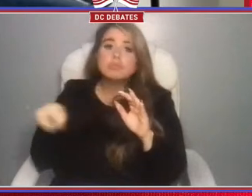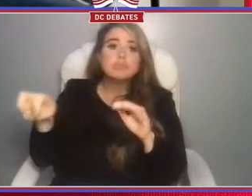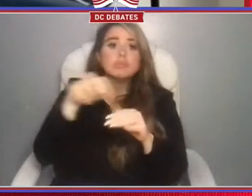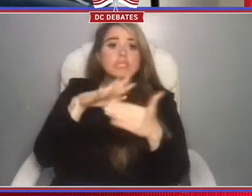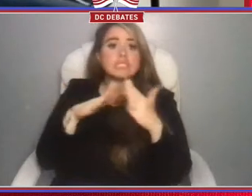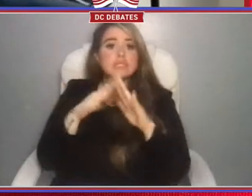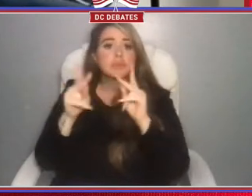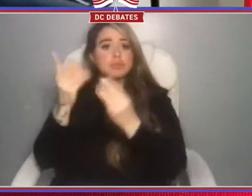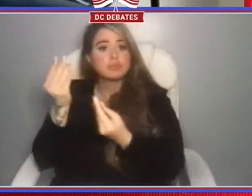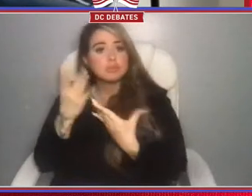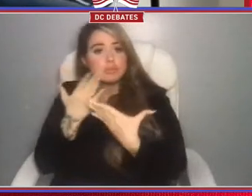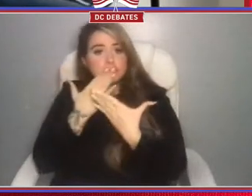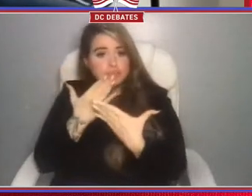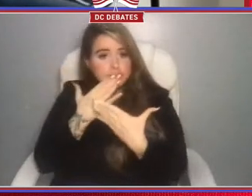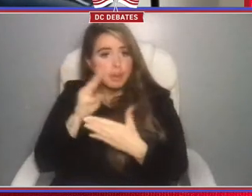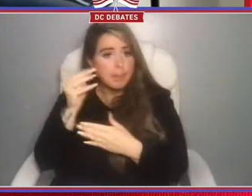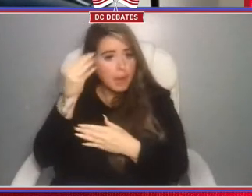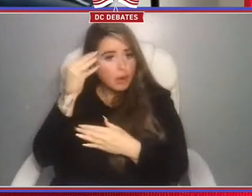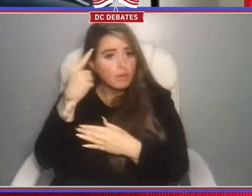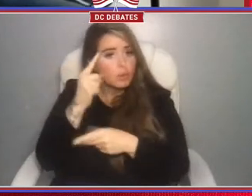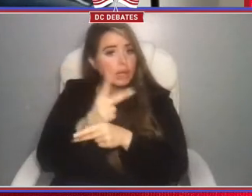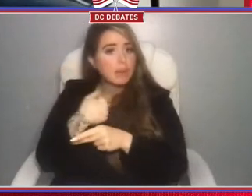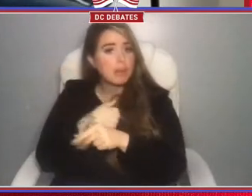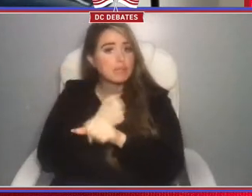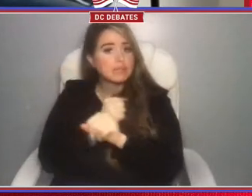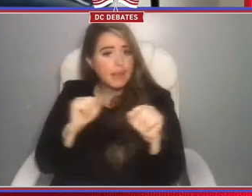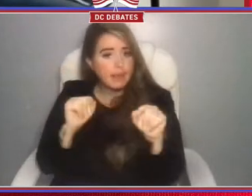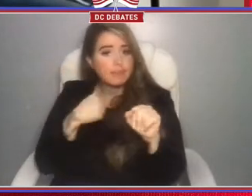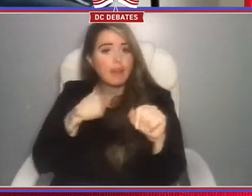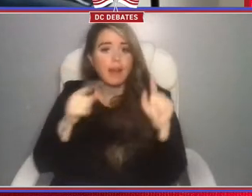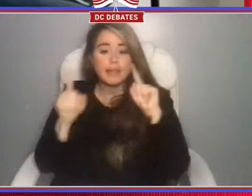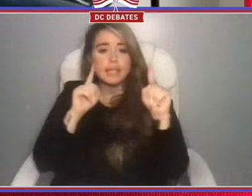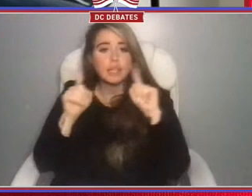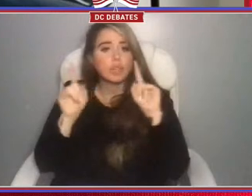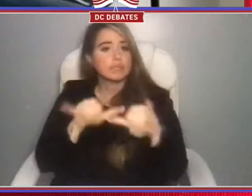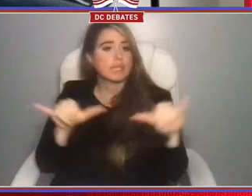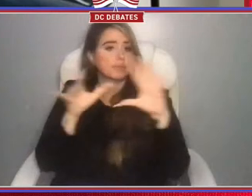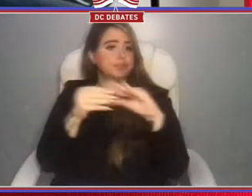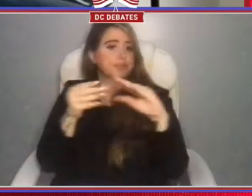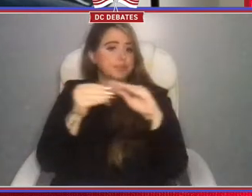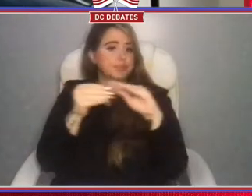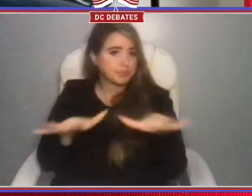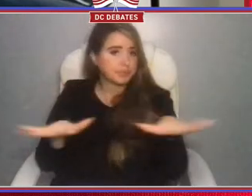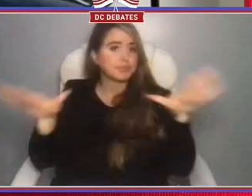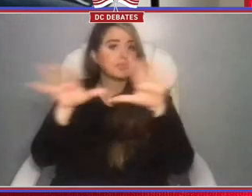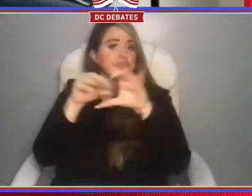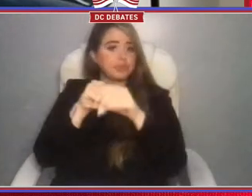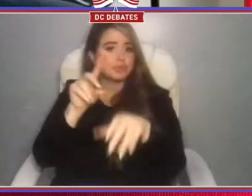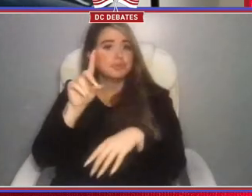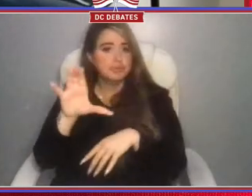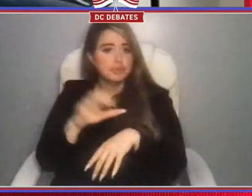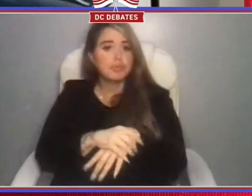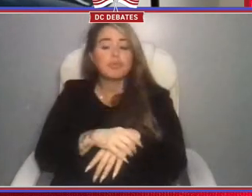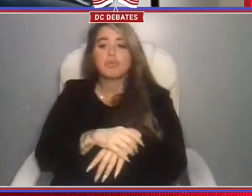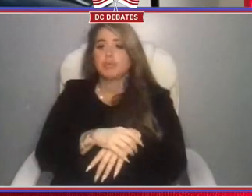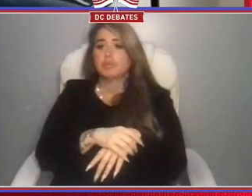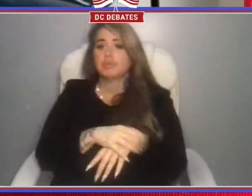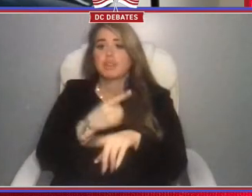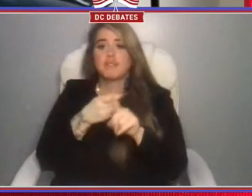Bowser, for keeping us safe. I hear that. Every part of the city, from people